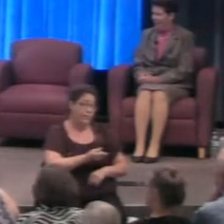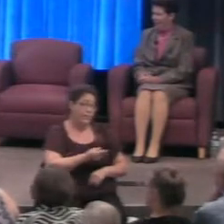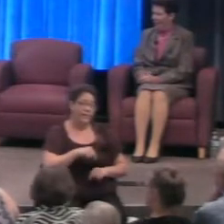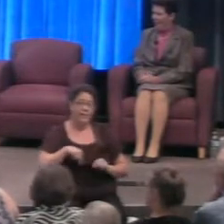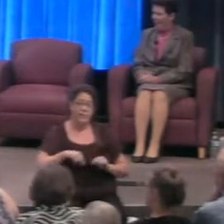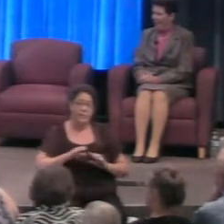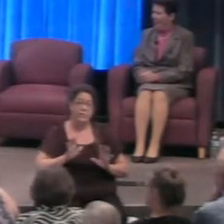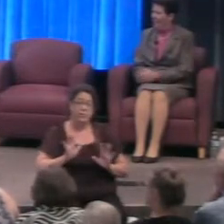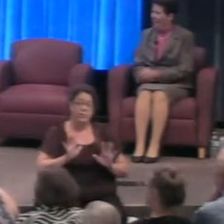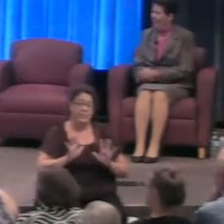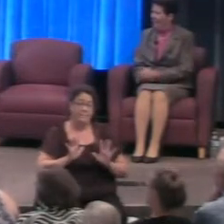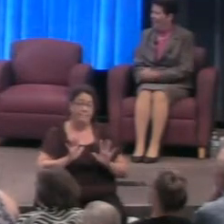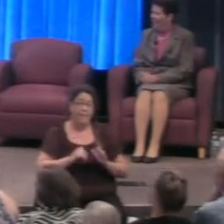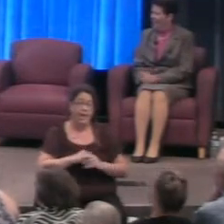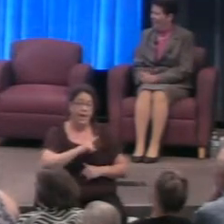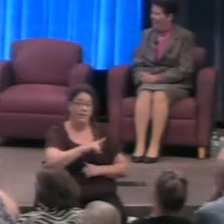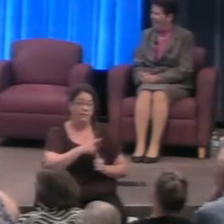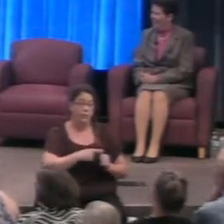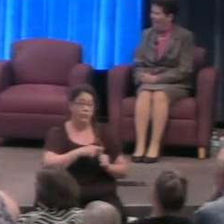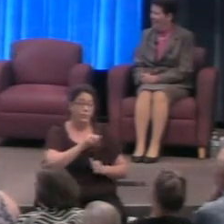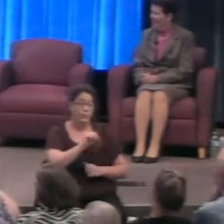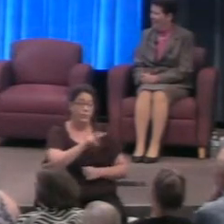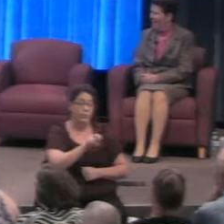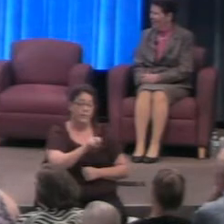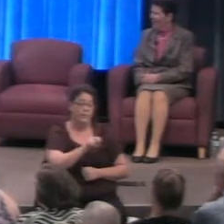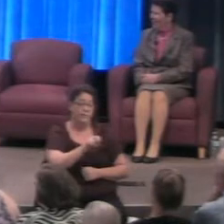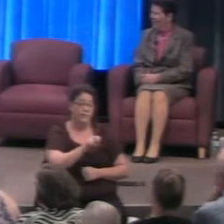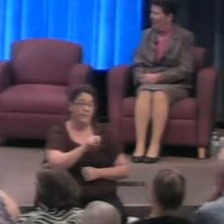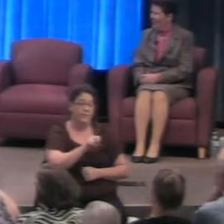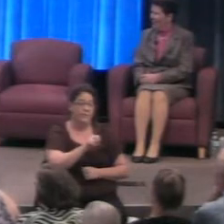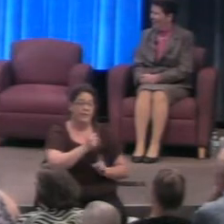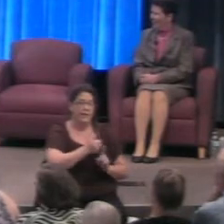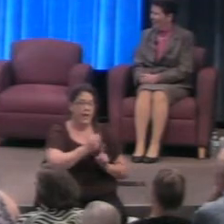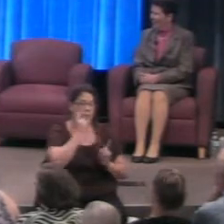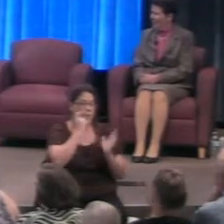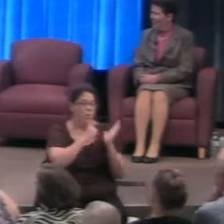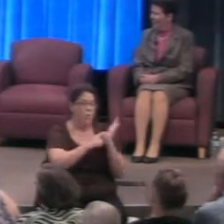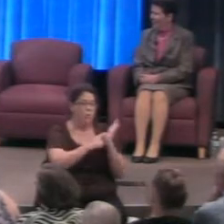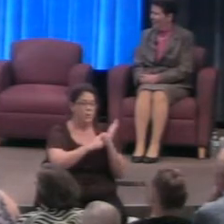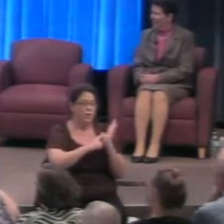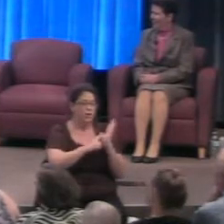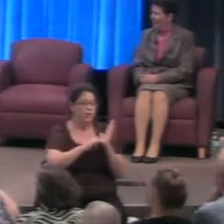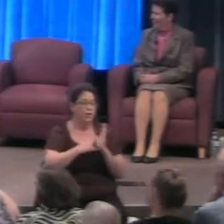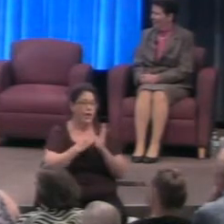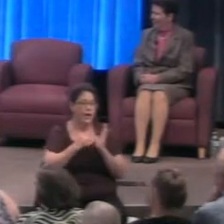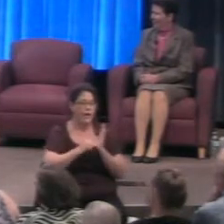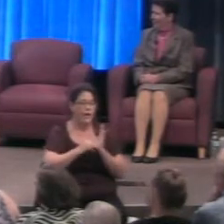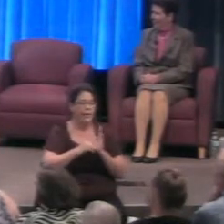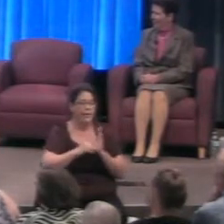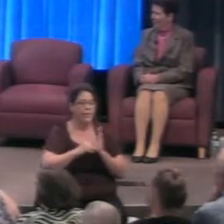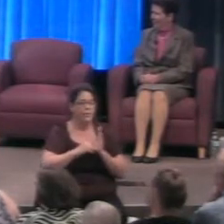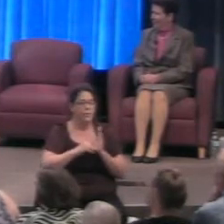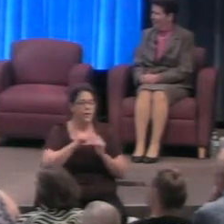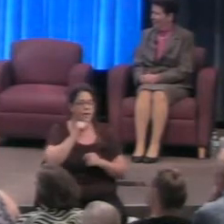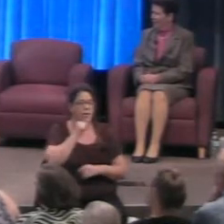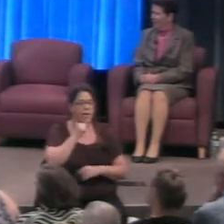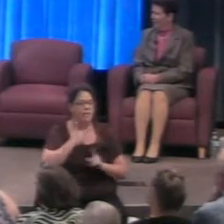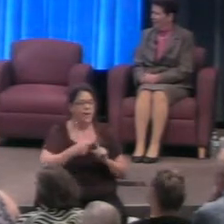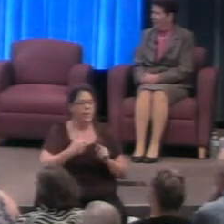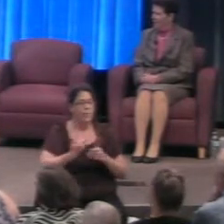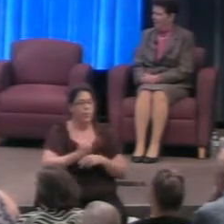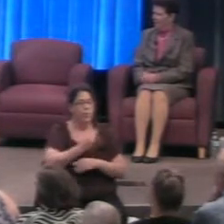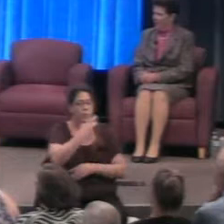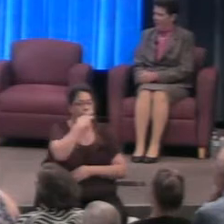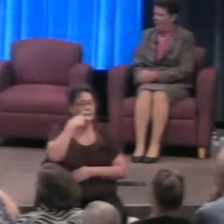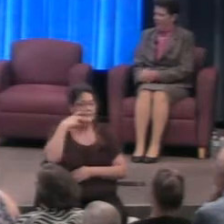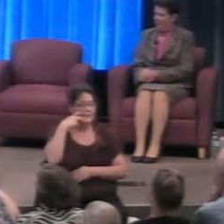awesome. David's first move was that he noticed Janet suffering from a new set of braces and decided to